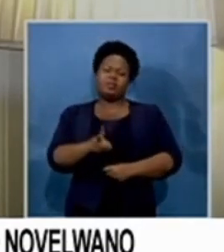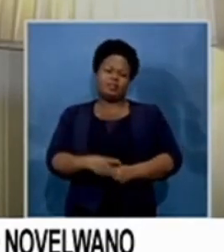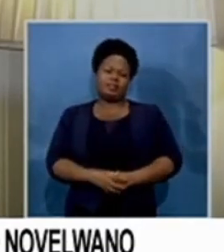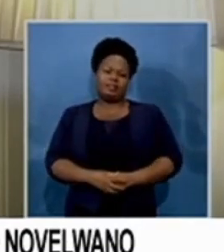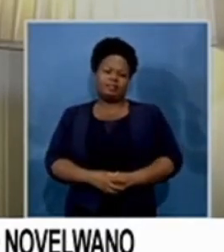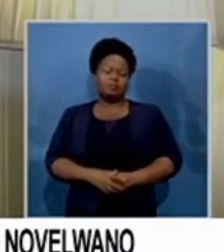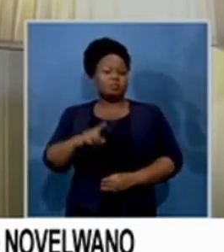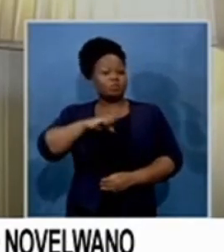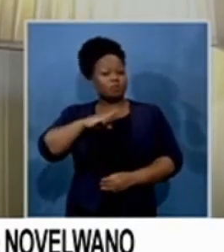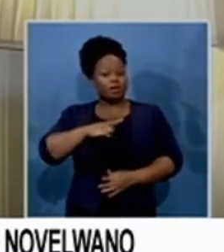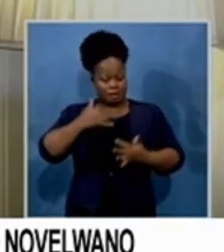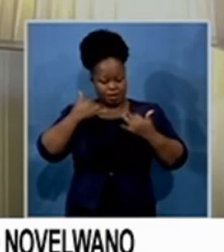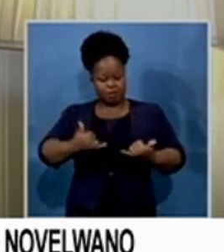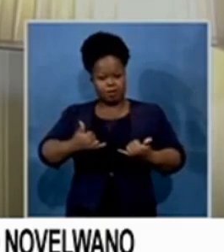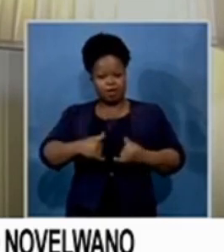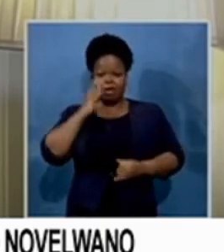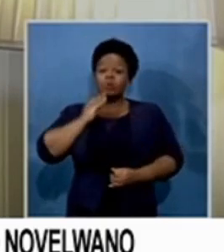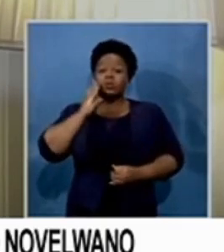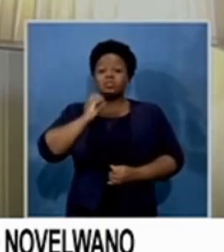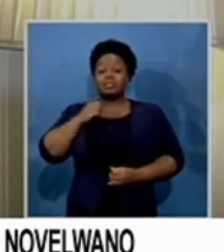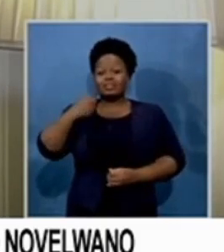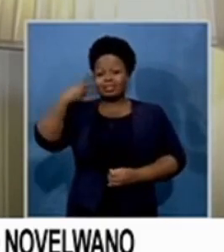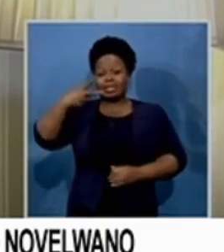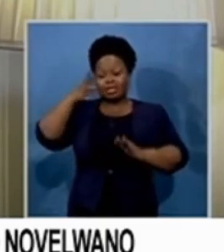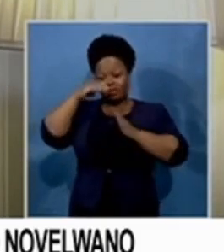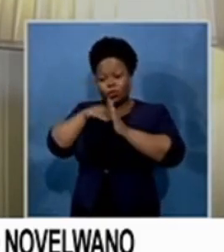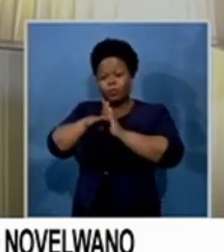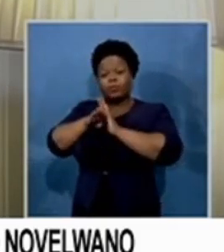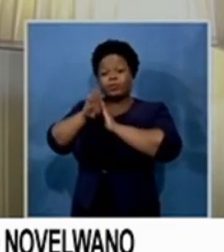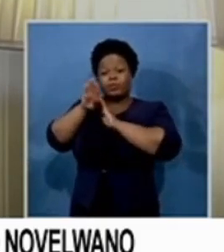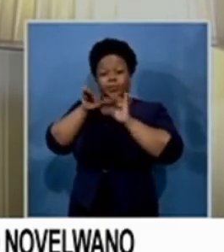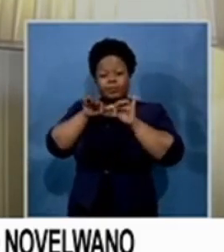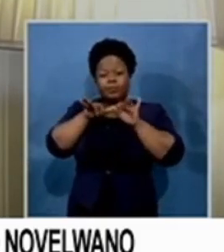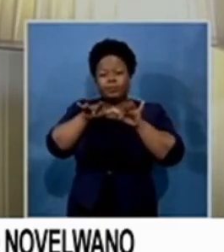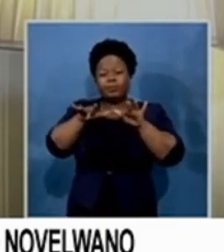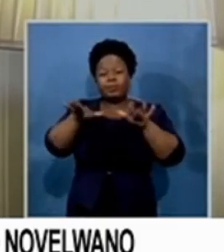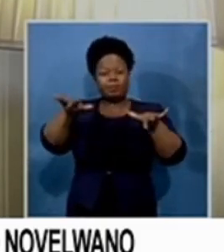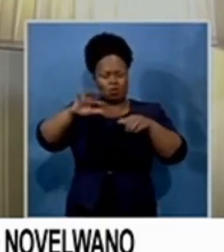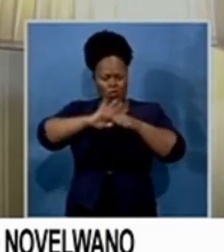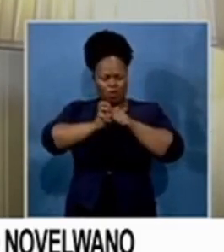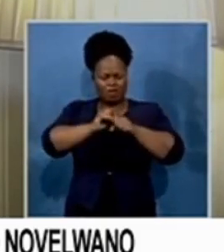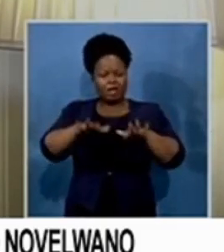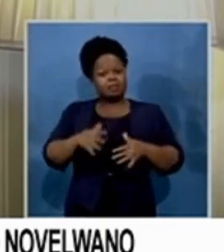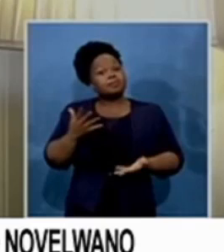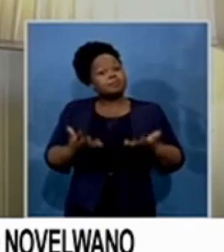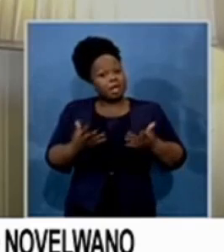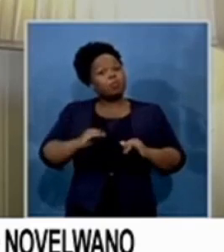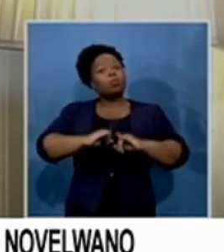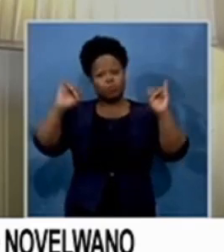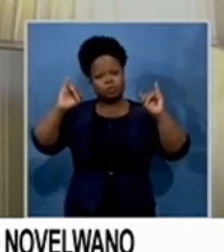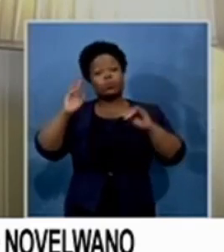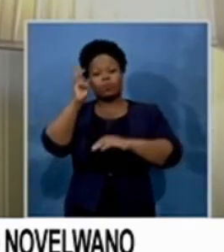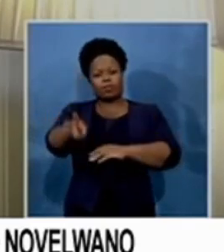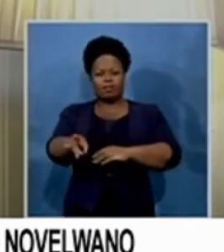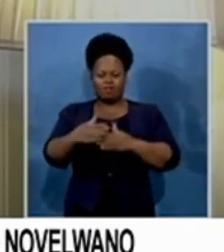midst of a second wave of coronavirus infections, which may even be much worse than the